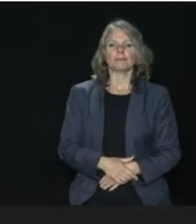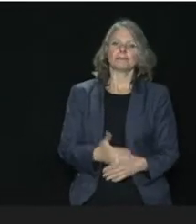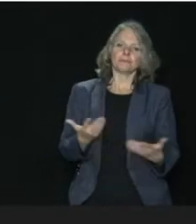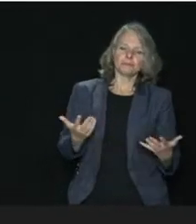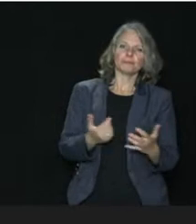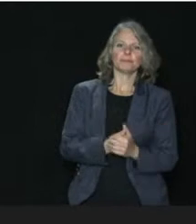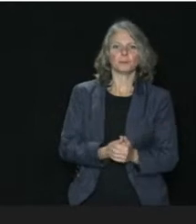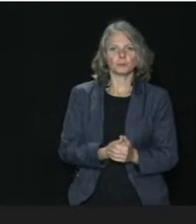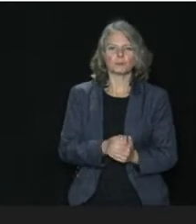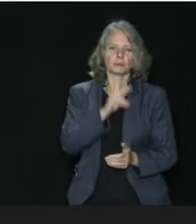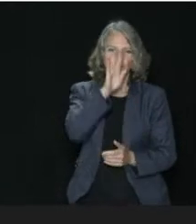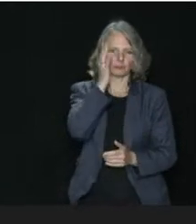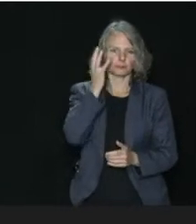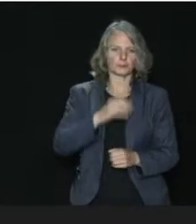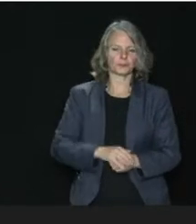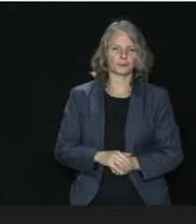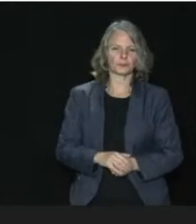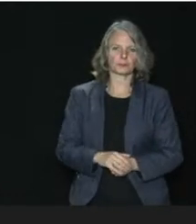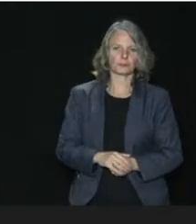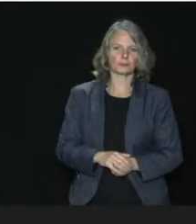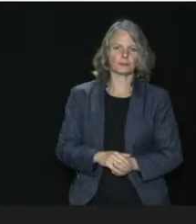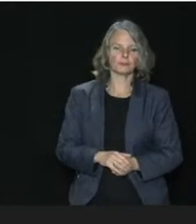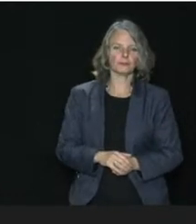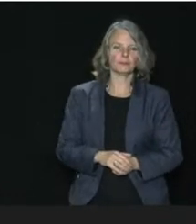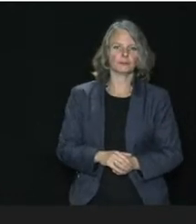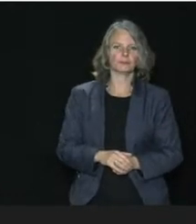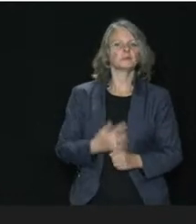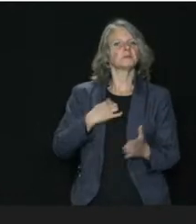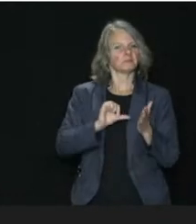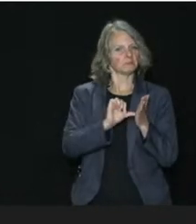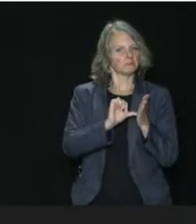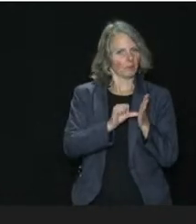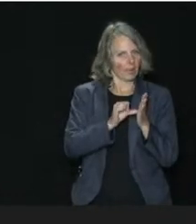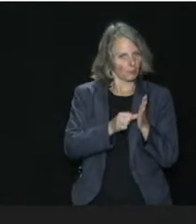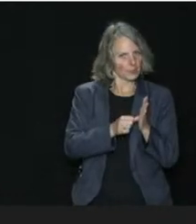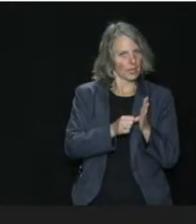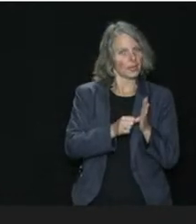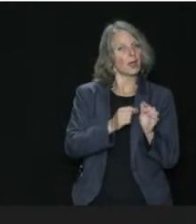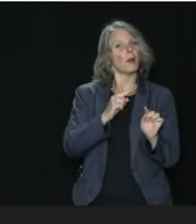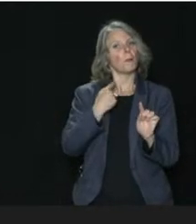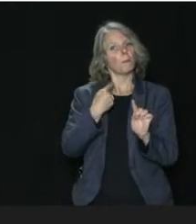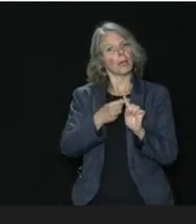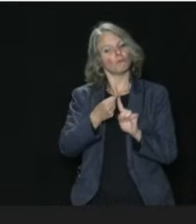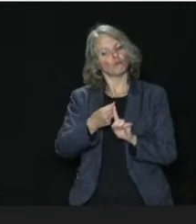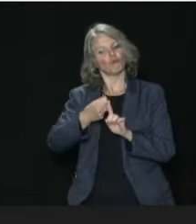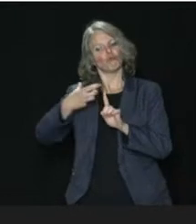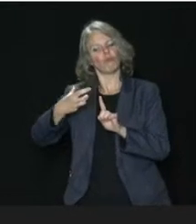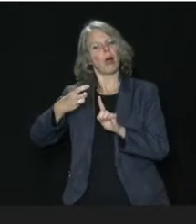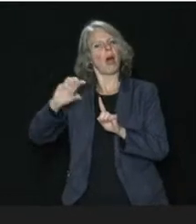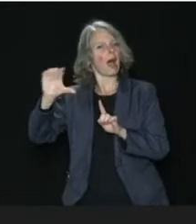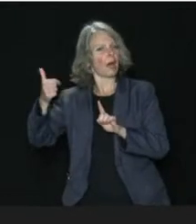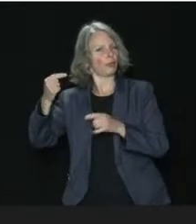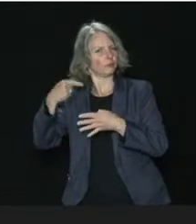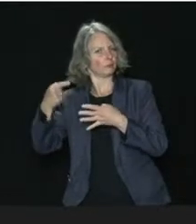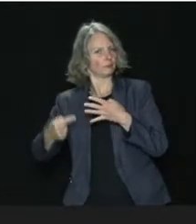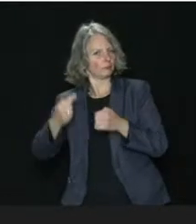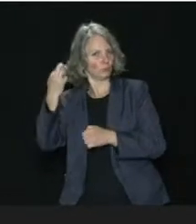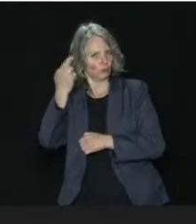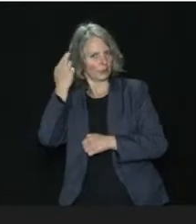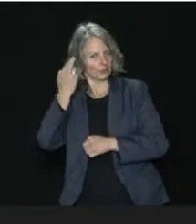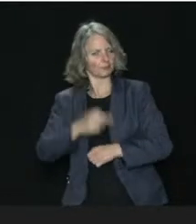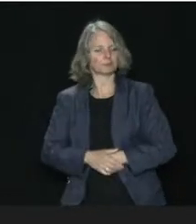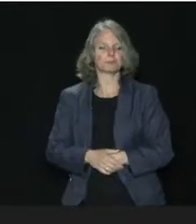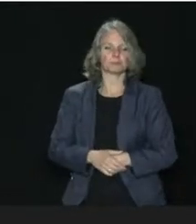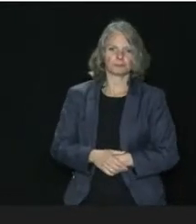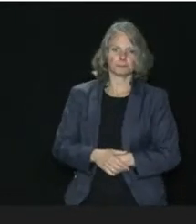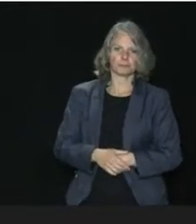Perhaps I'll reiterate, but also talk to you about the other aspects. It's clear that in